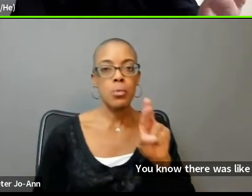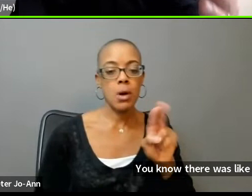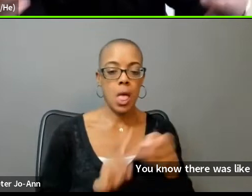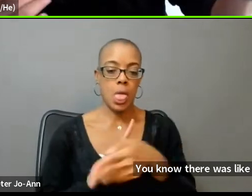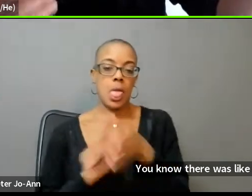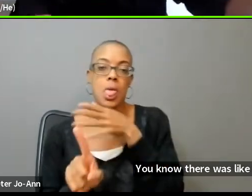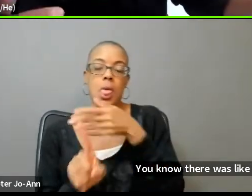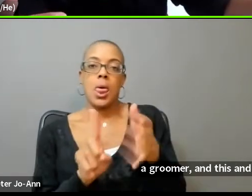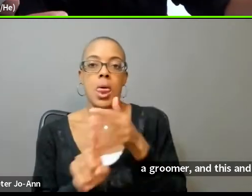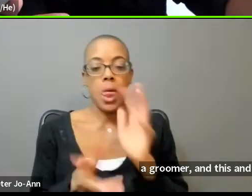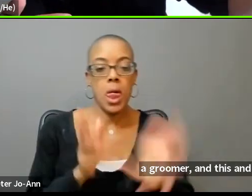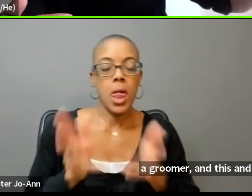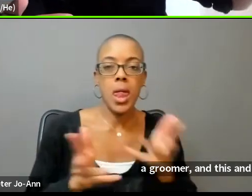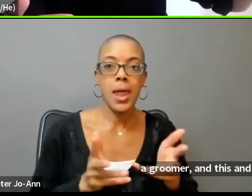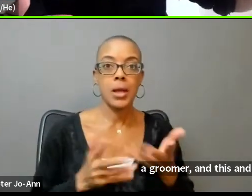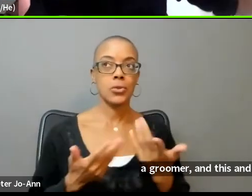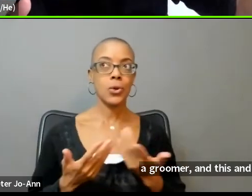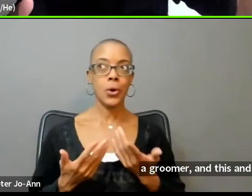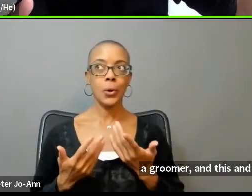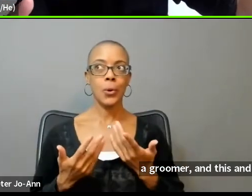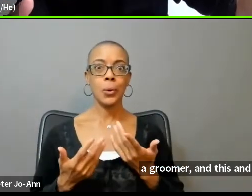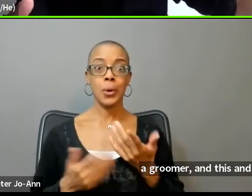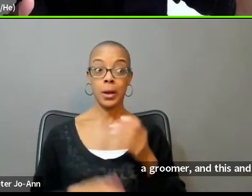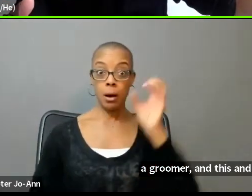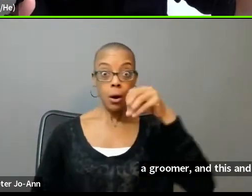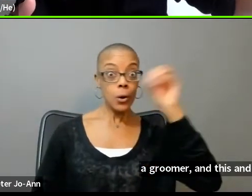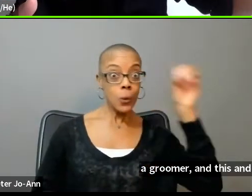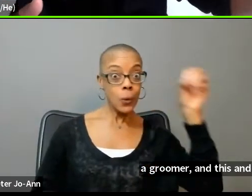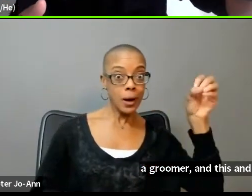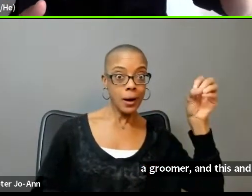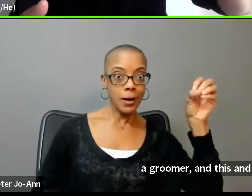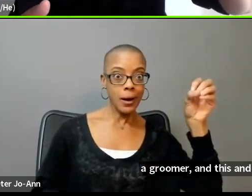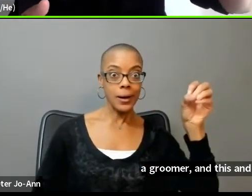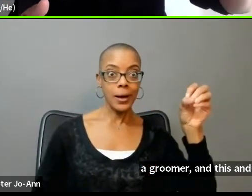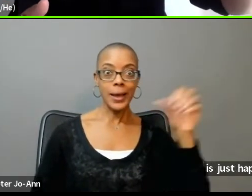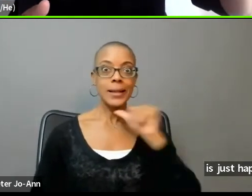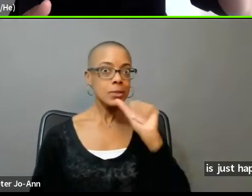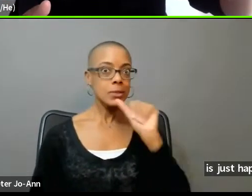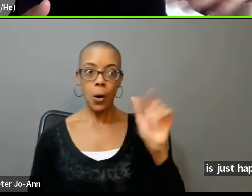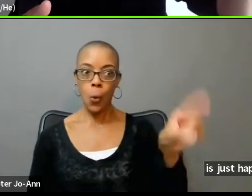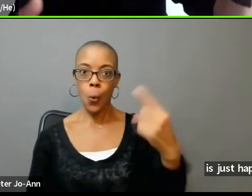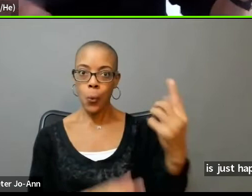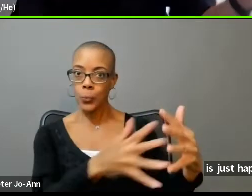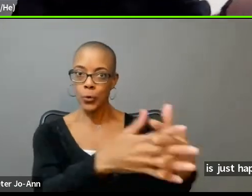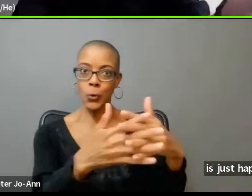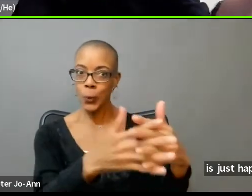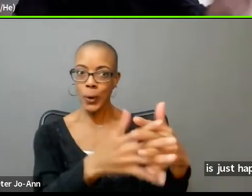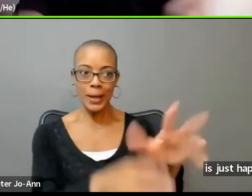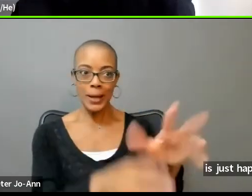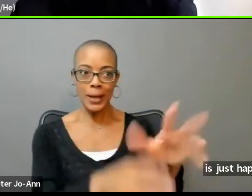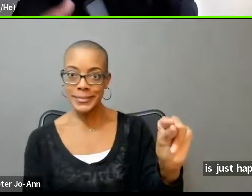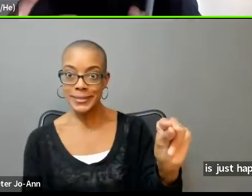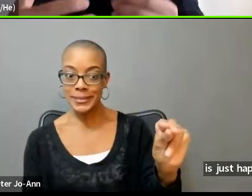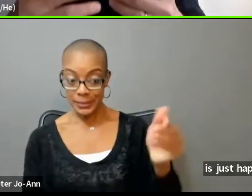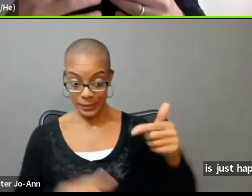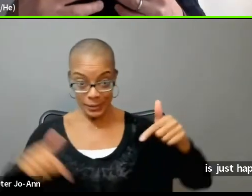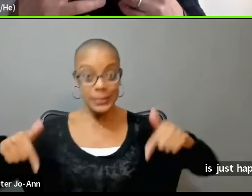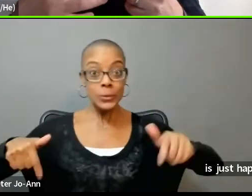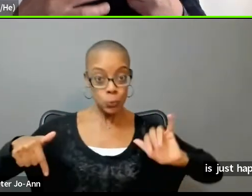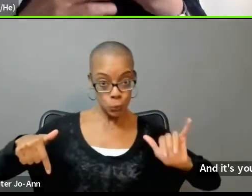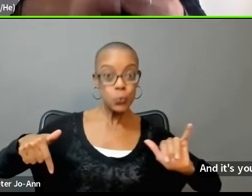that this is just happening in the US. And it's, in Canada as well.